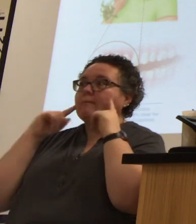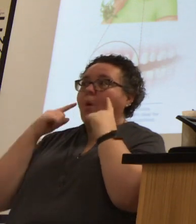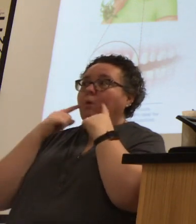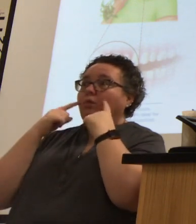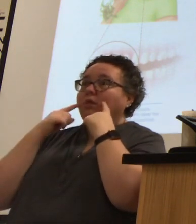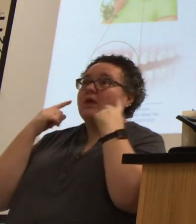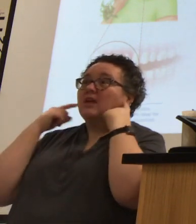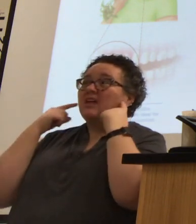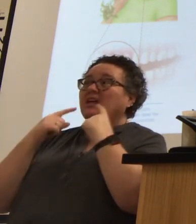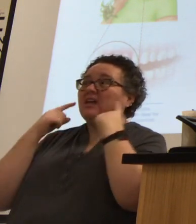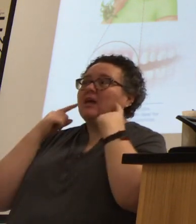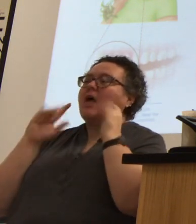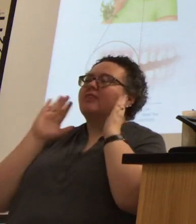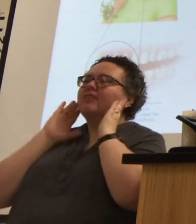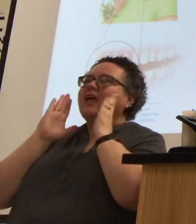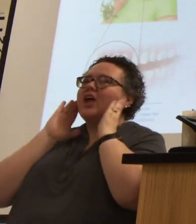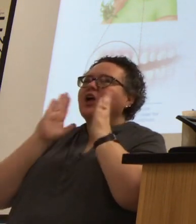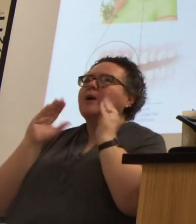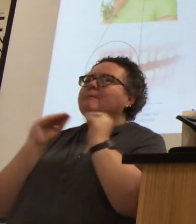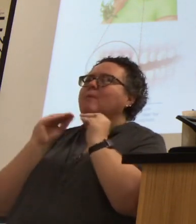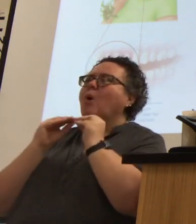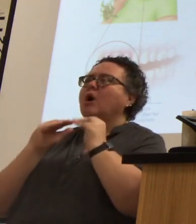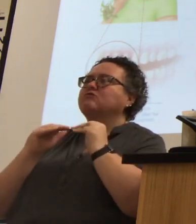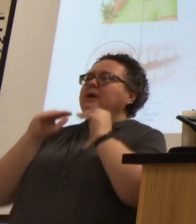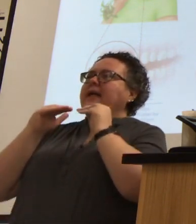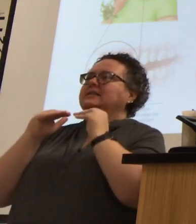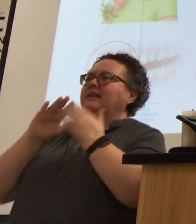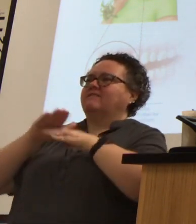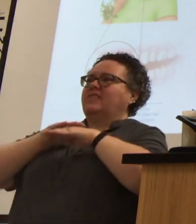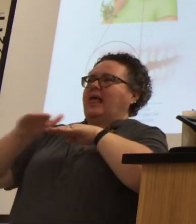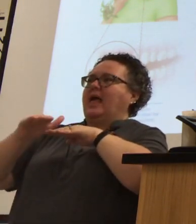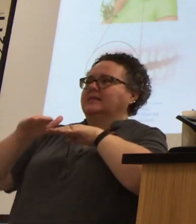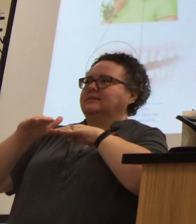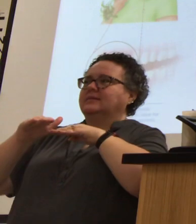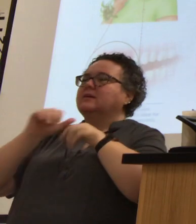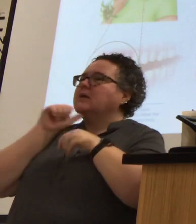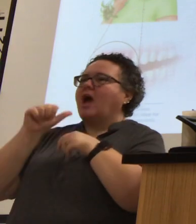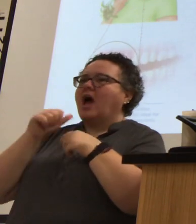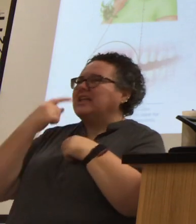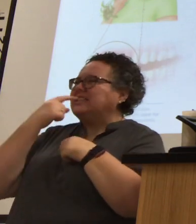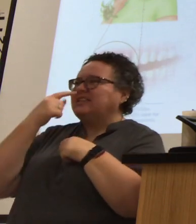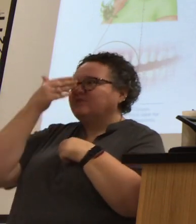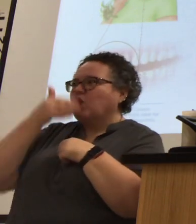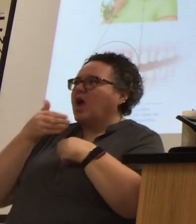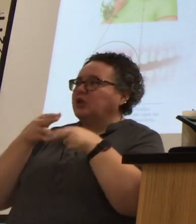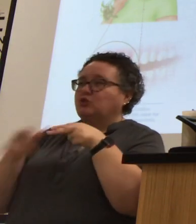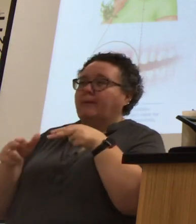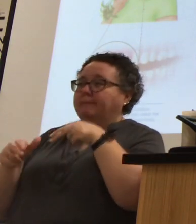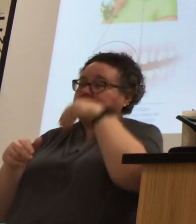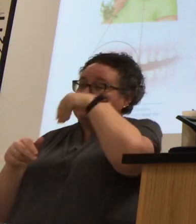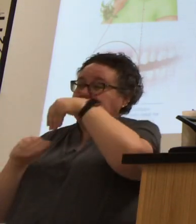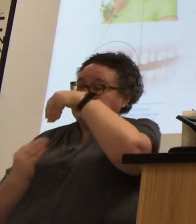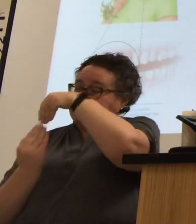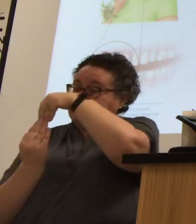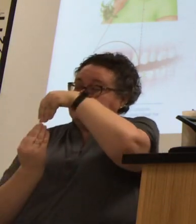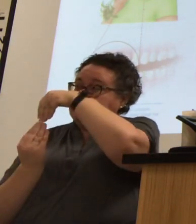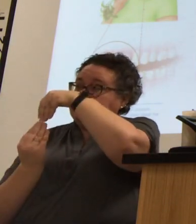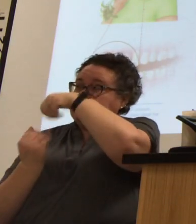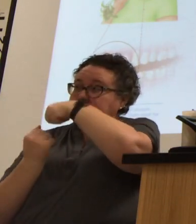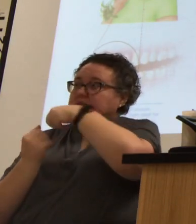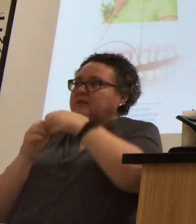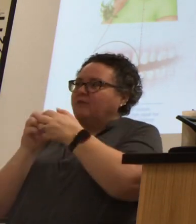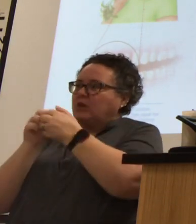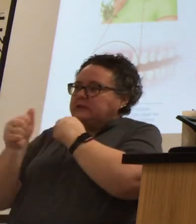Their cutting surfaces are more, they're raised and flattened. They're not sharp like your incisors. So they're more for chewing,